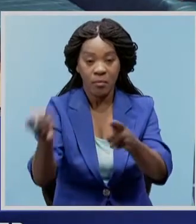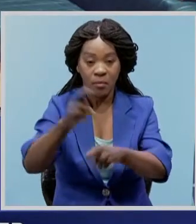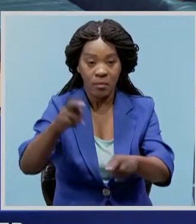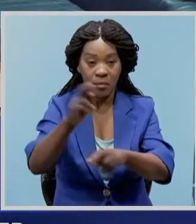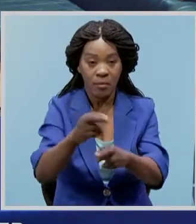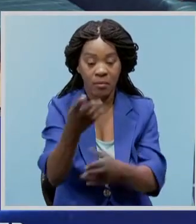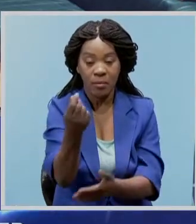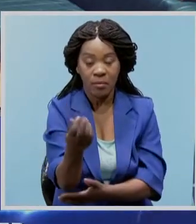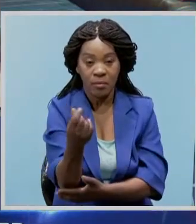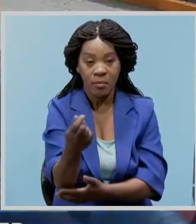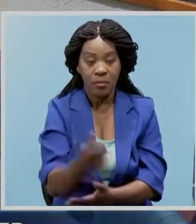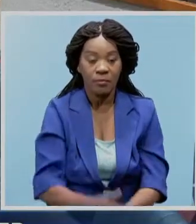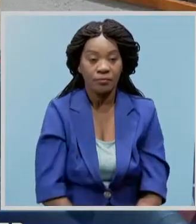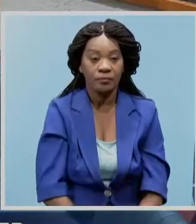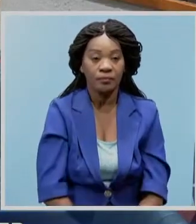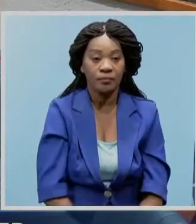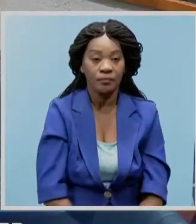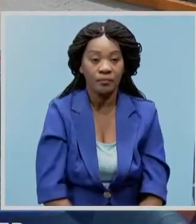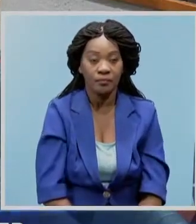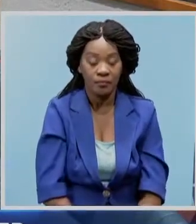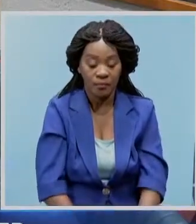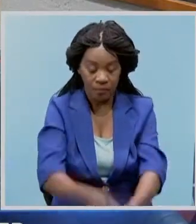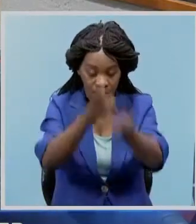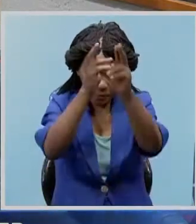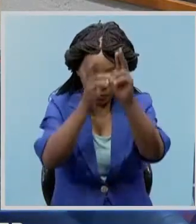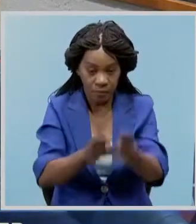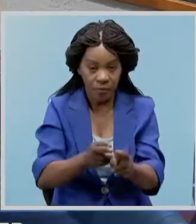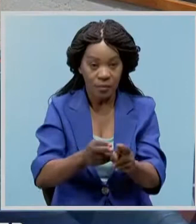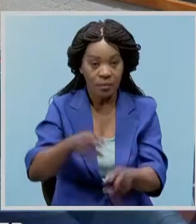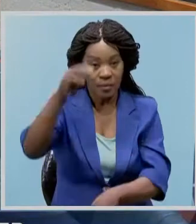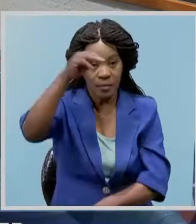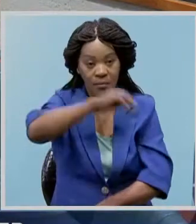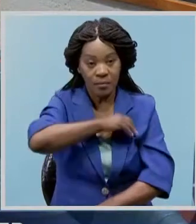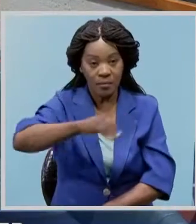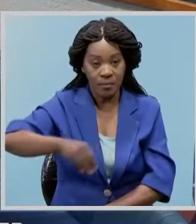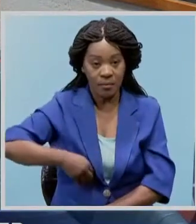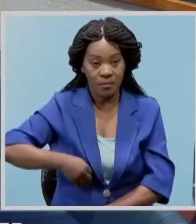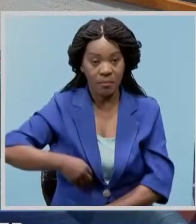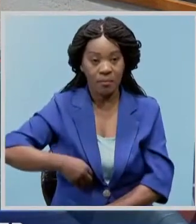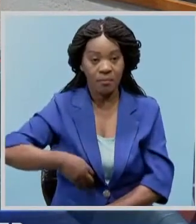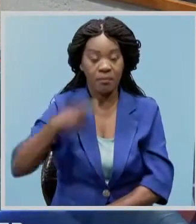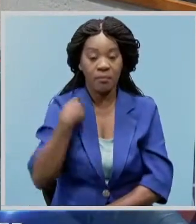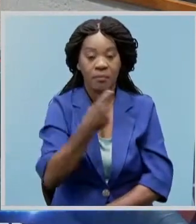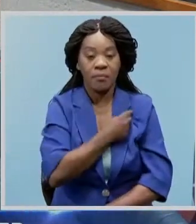this report. Honourable Members of Parliament, Mr.